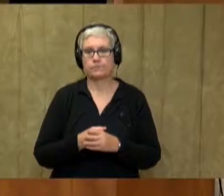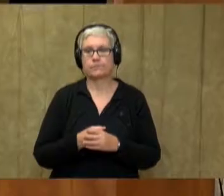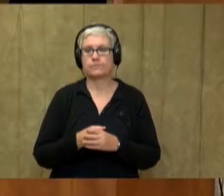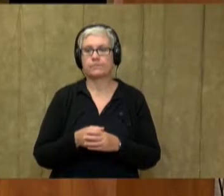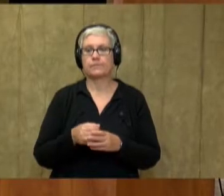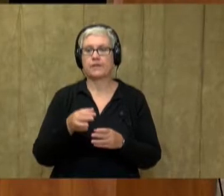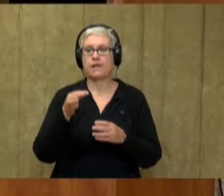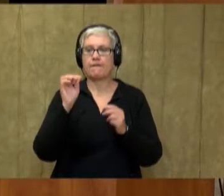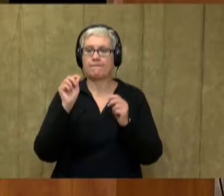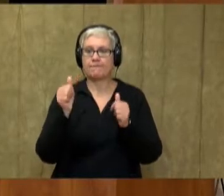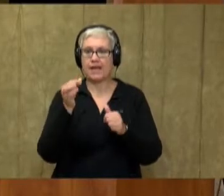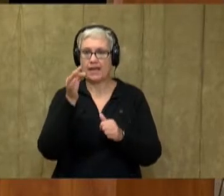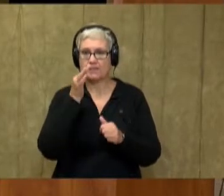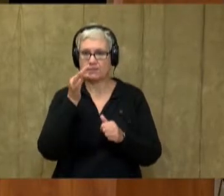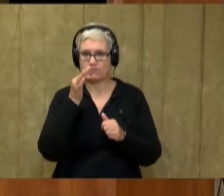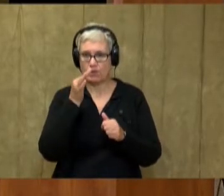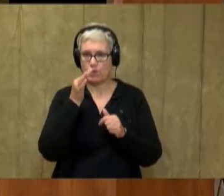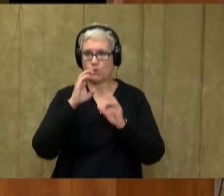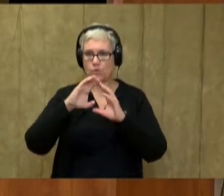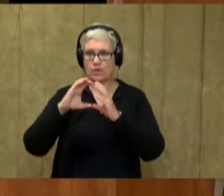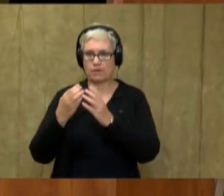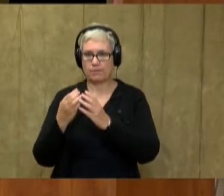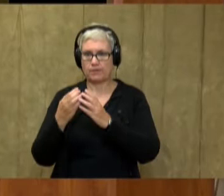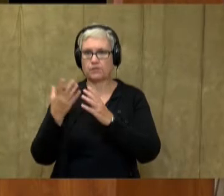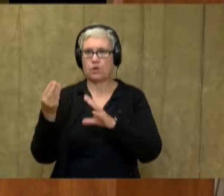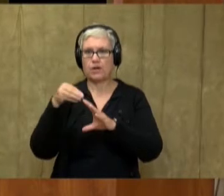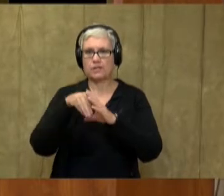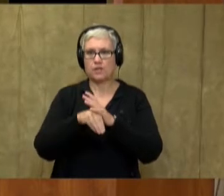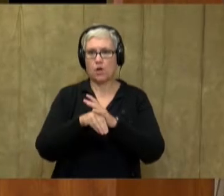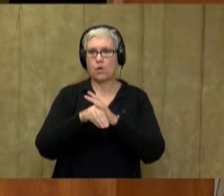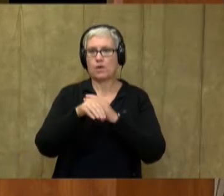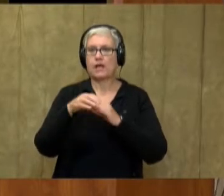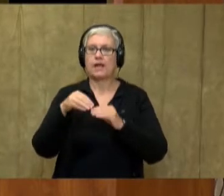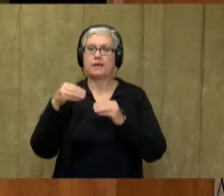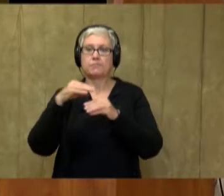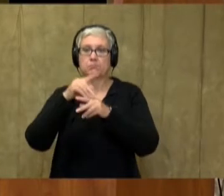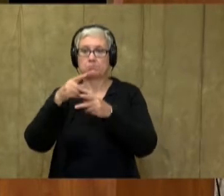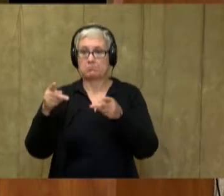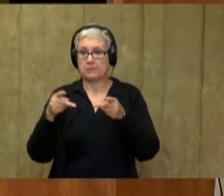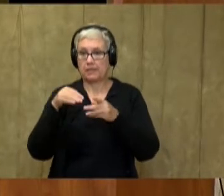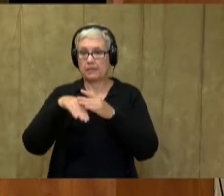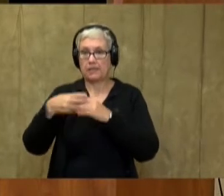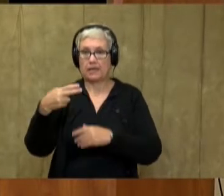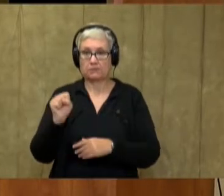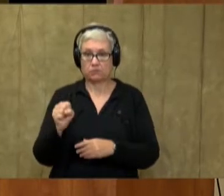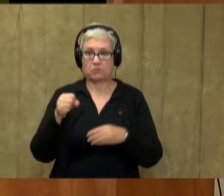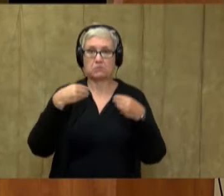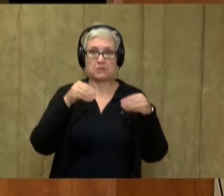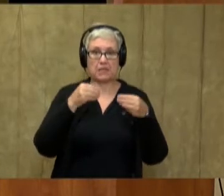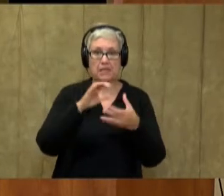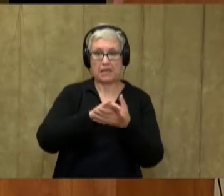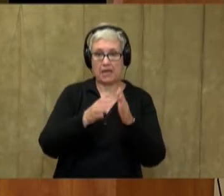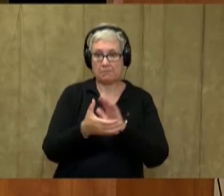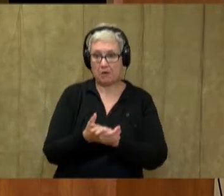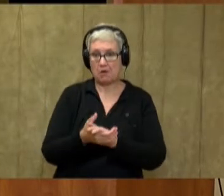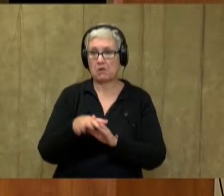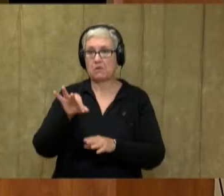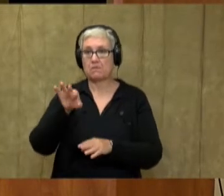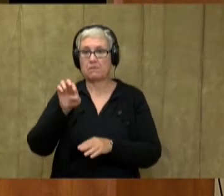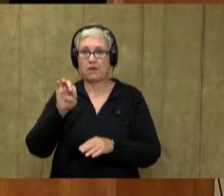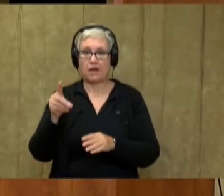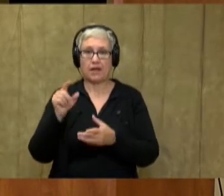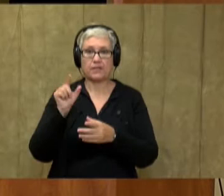food franchises are installing outlets in some high schools, selling hamburgers, fried chicken, tacos, fries, and